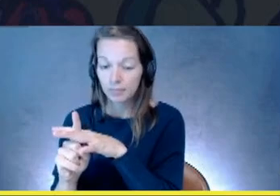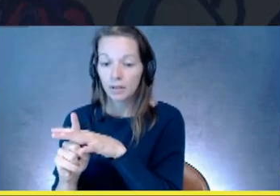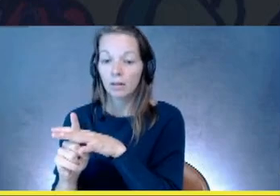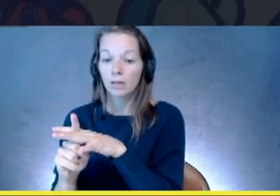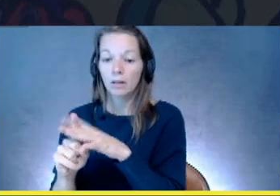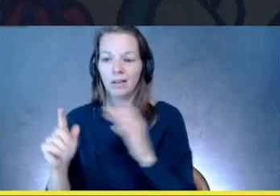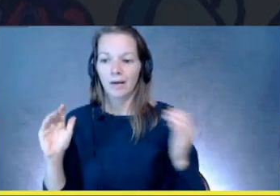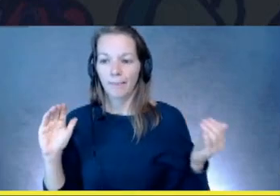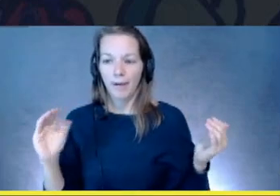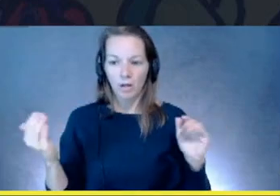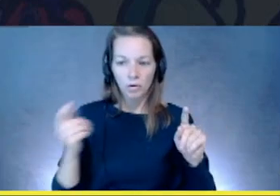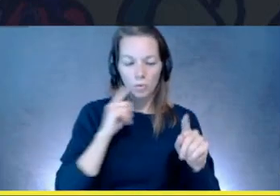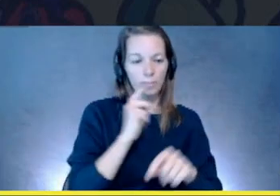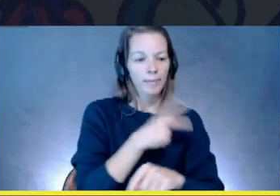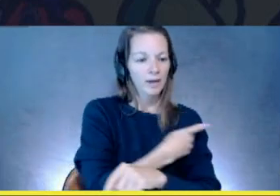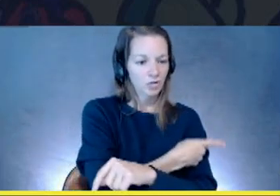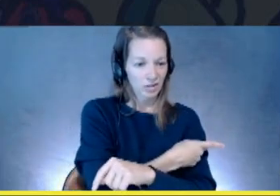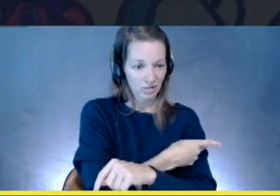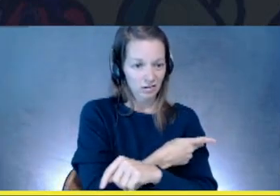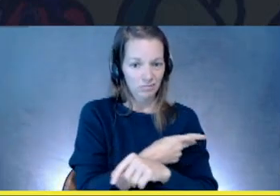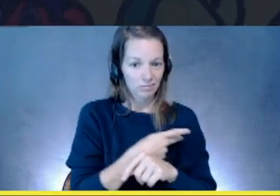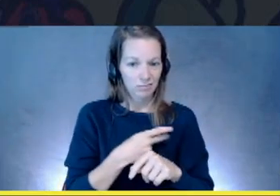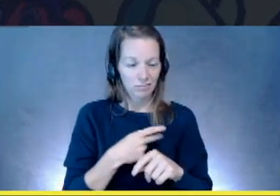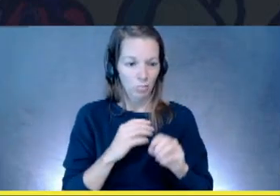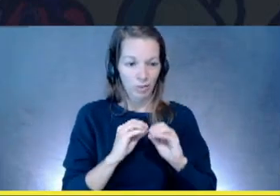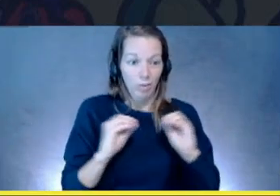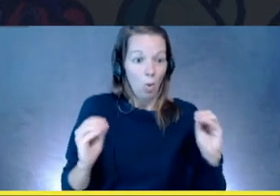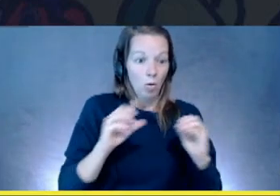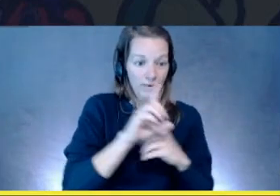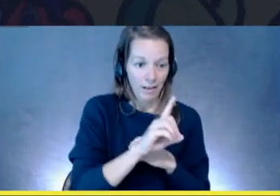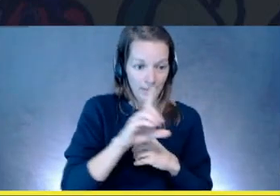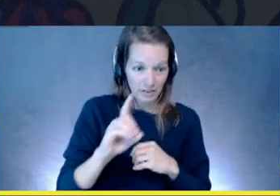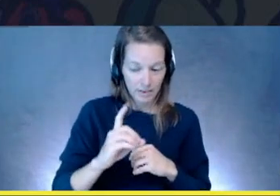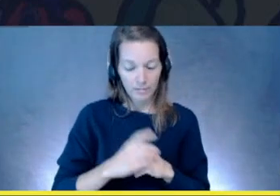compared to patients with no developmental disability. Next slide, please.